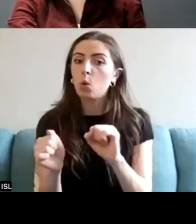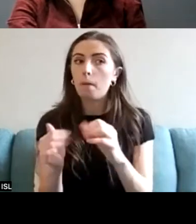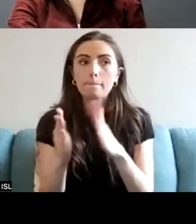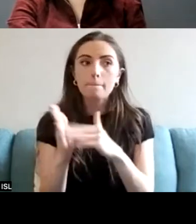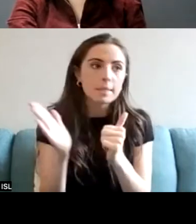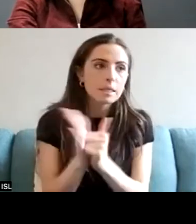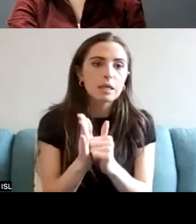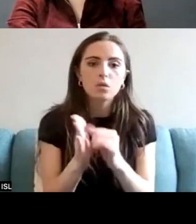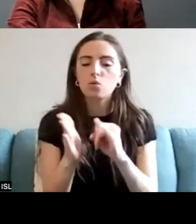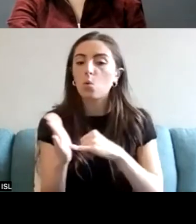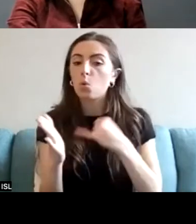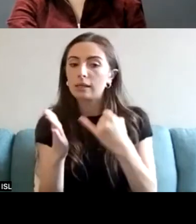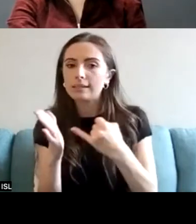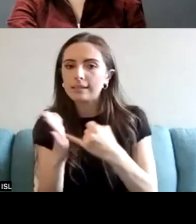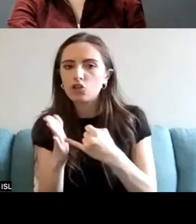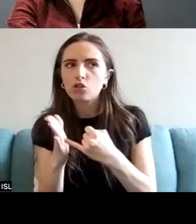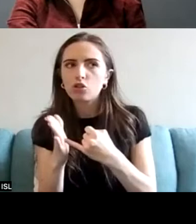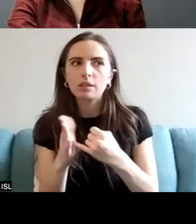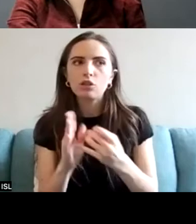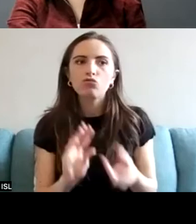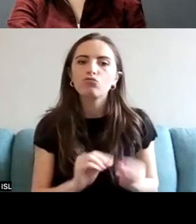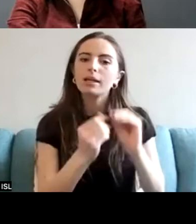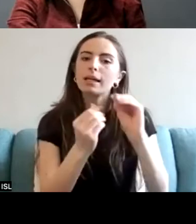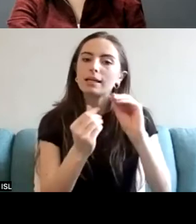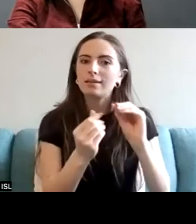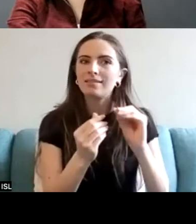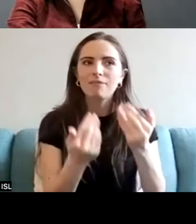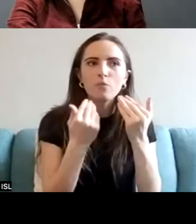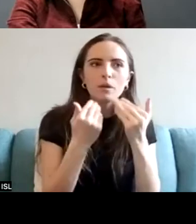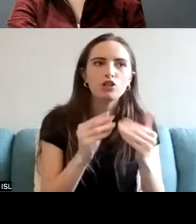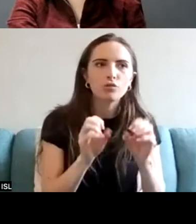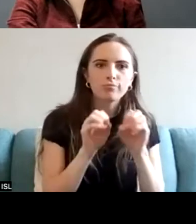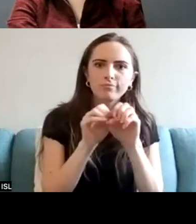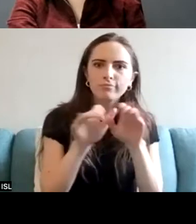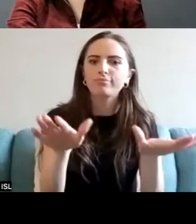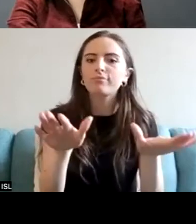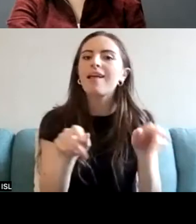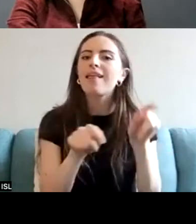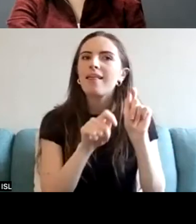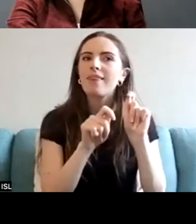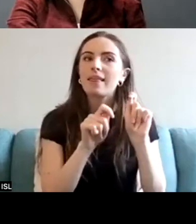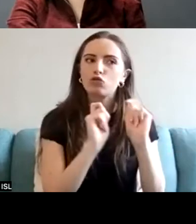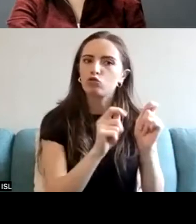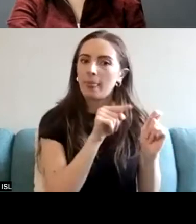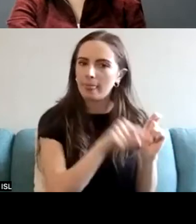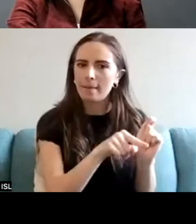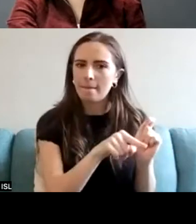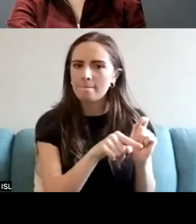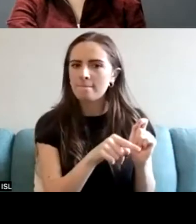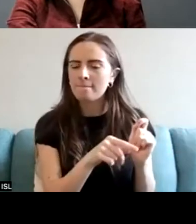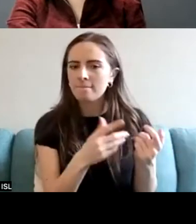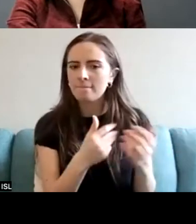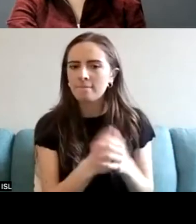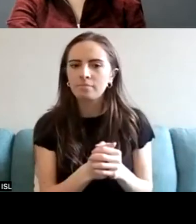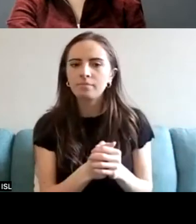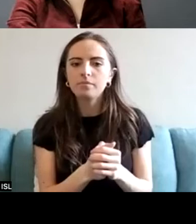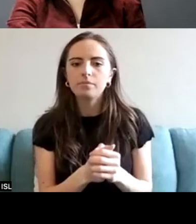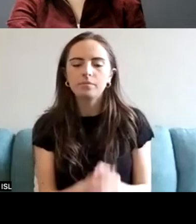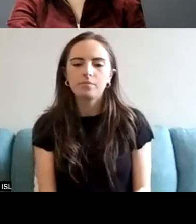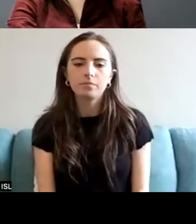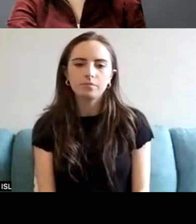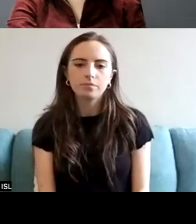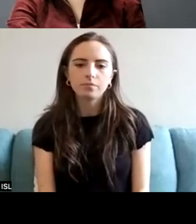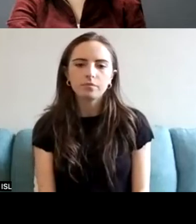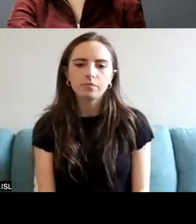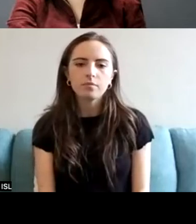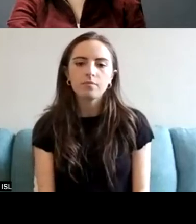those trainings as well, so that it's not just the decision makers, or maybe like we would often deal a lot with the recruitment teams when